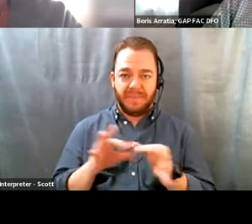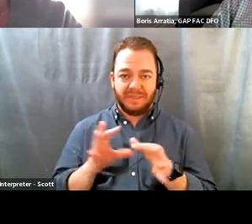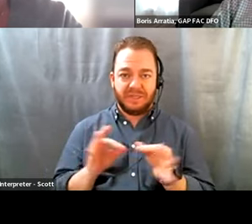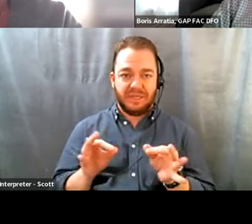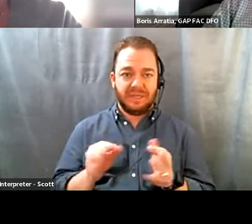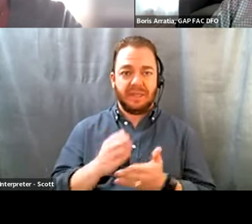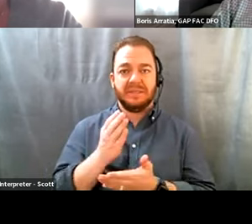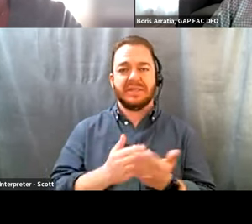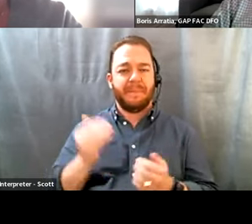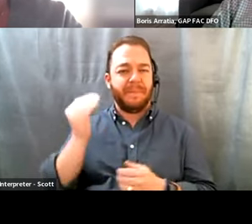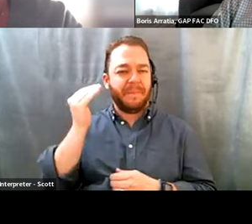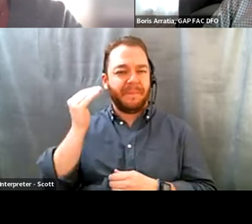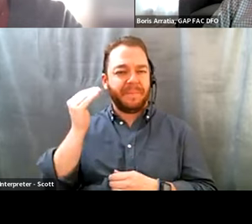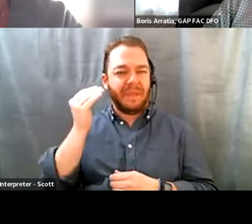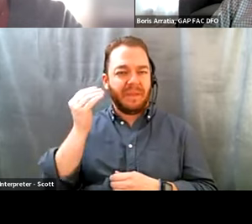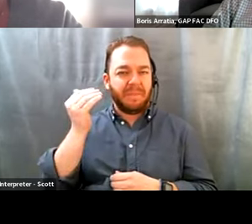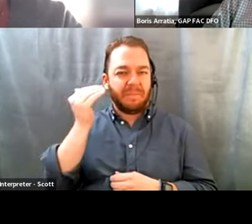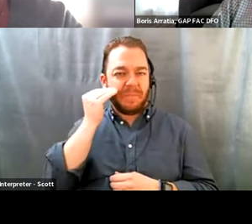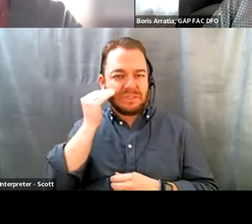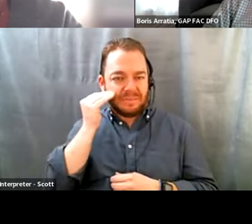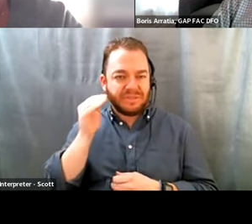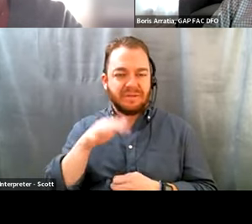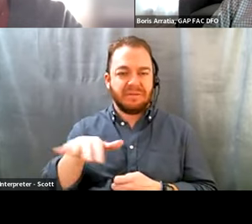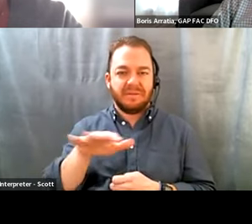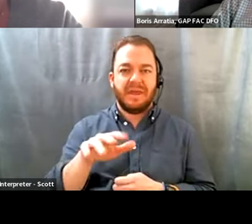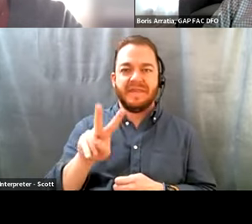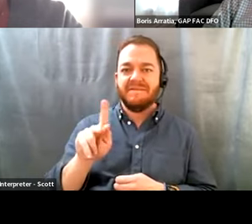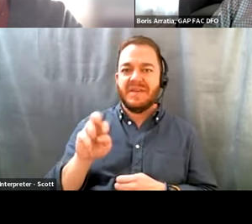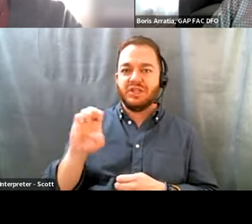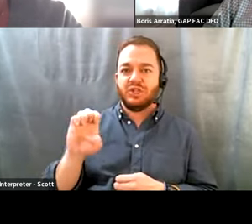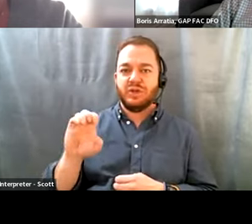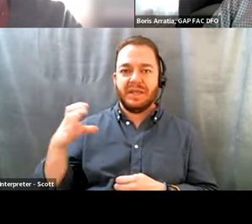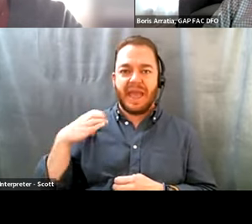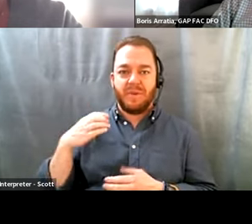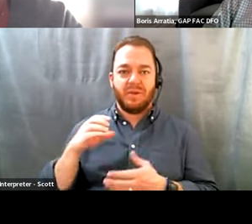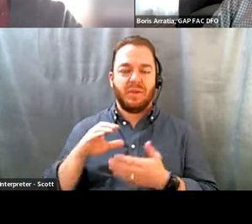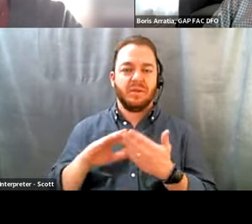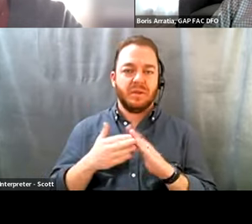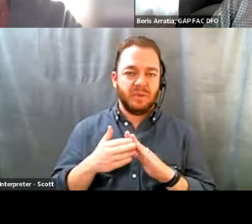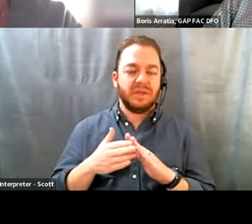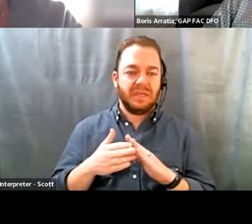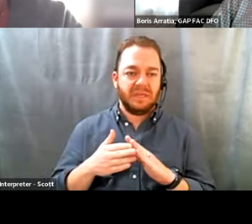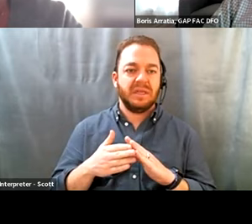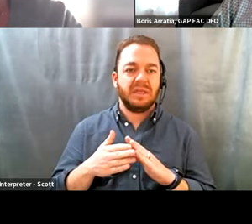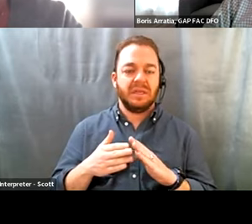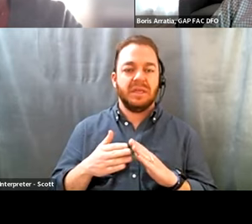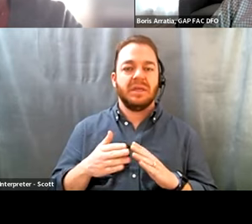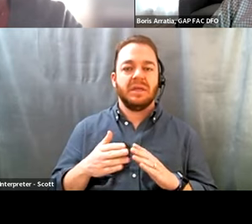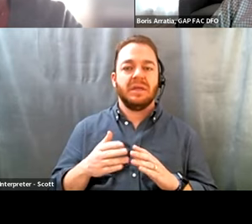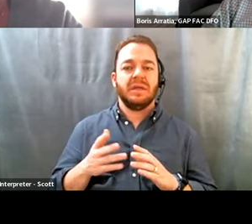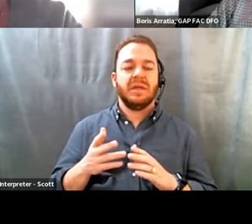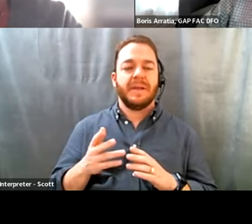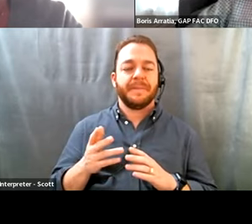There is some perception out there in the venture capital community, except for some very niche venture capital firms or angel